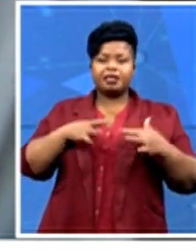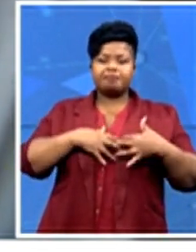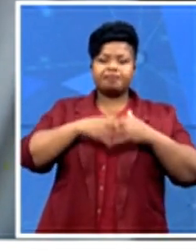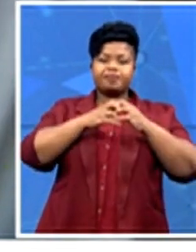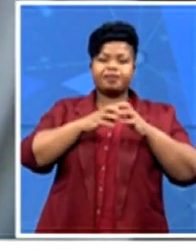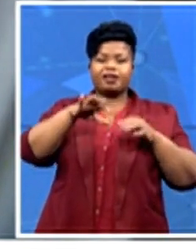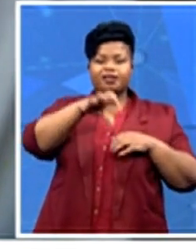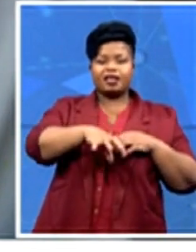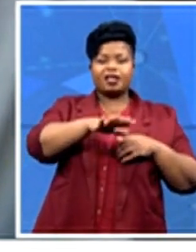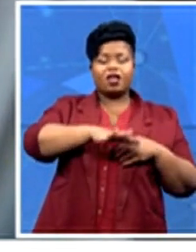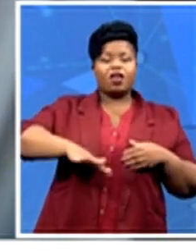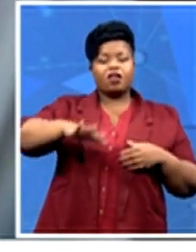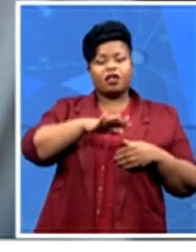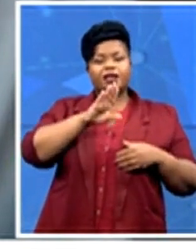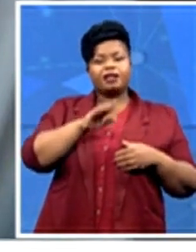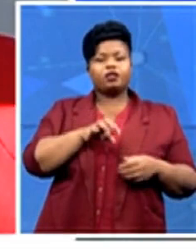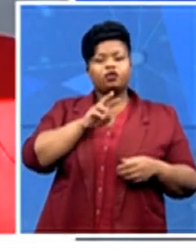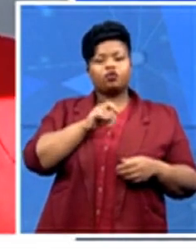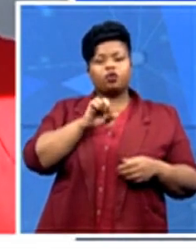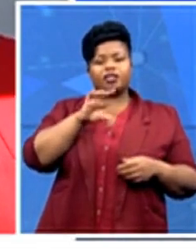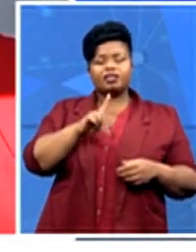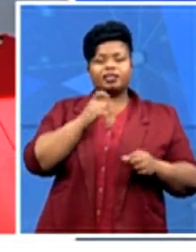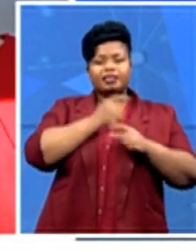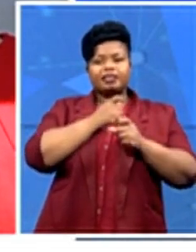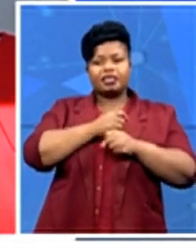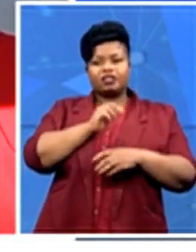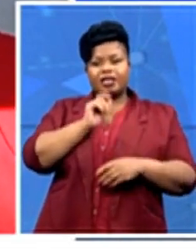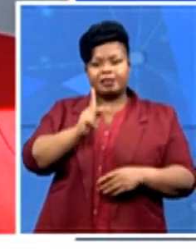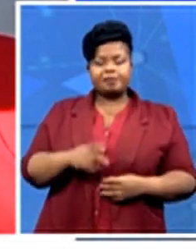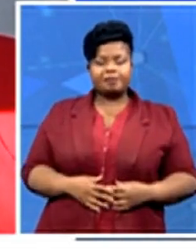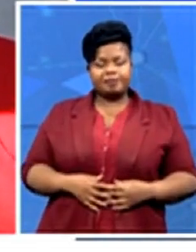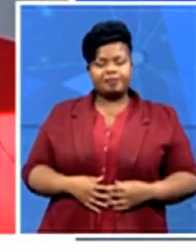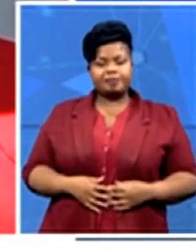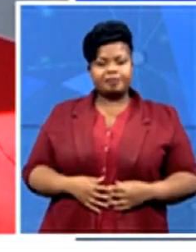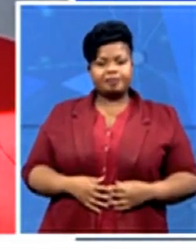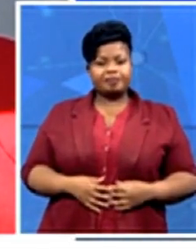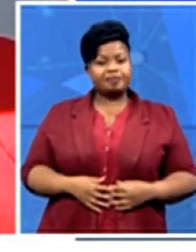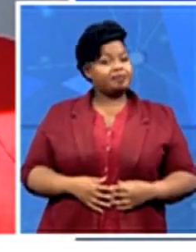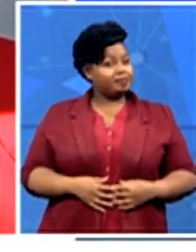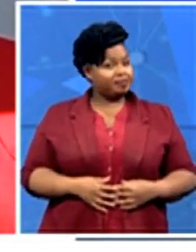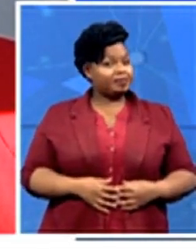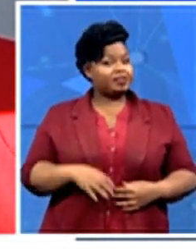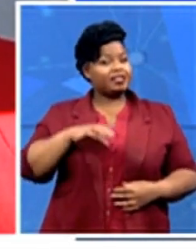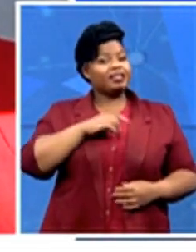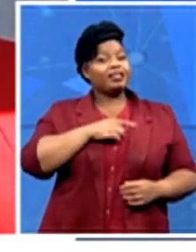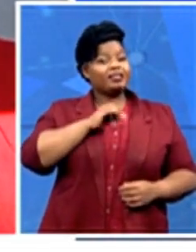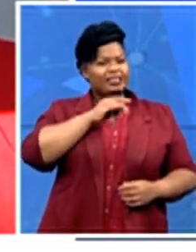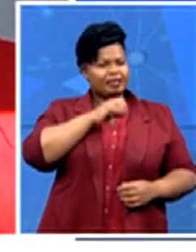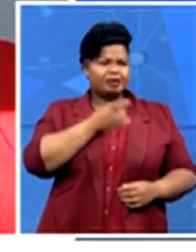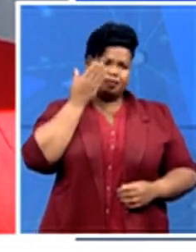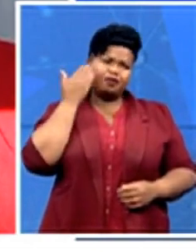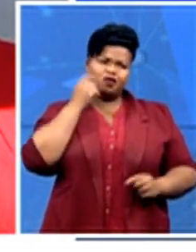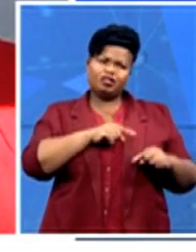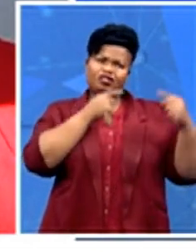one here at the Noord taxi rank. Of course, Chriselda, challenges were different then, but we wait and see. Thank you so